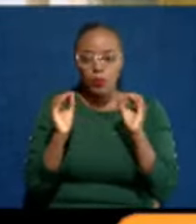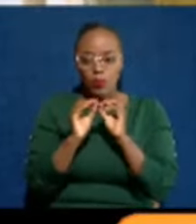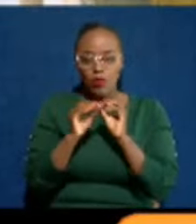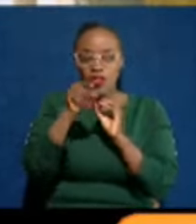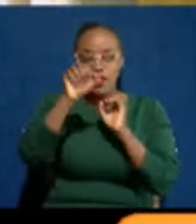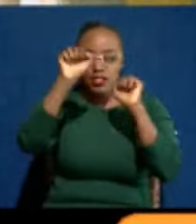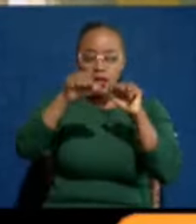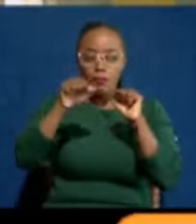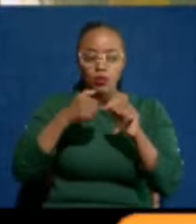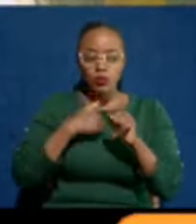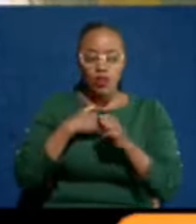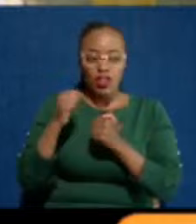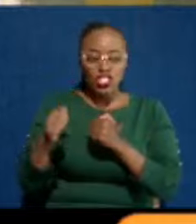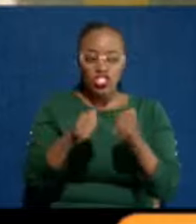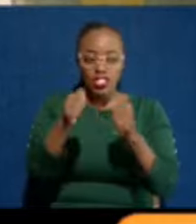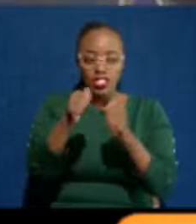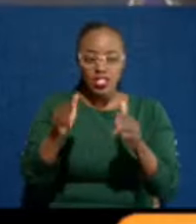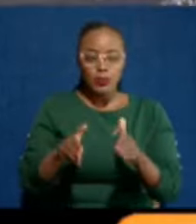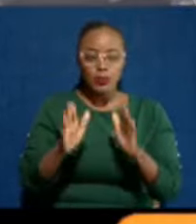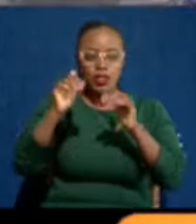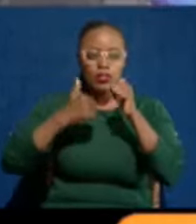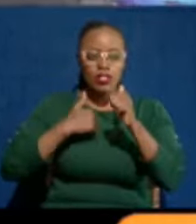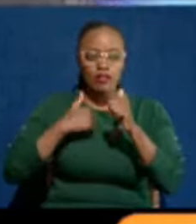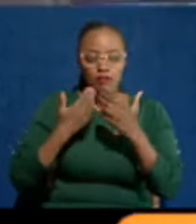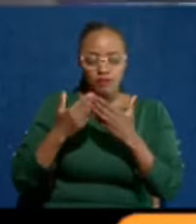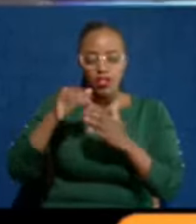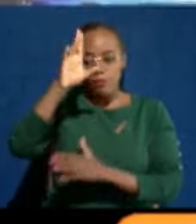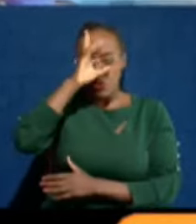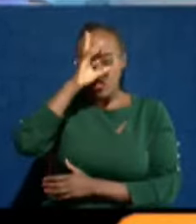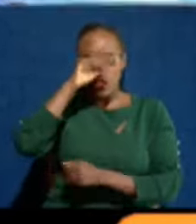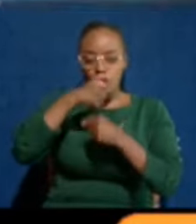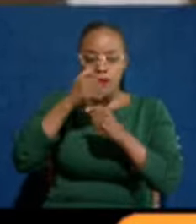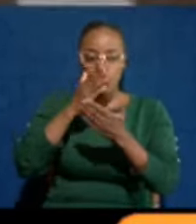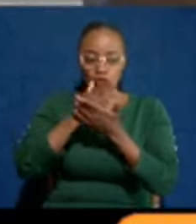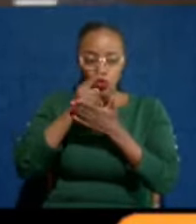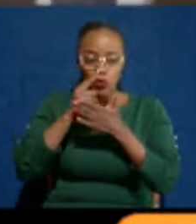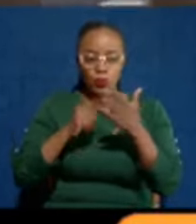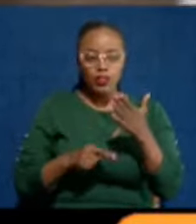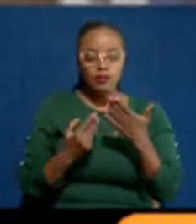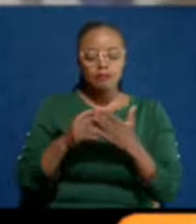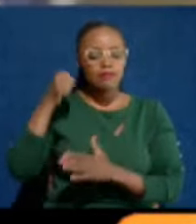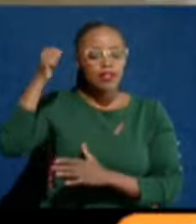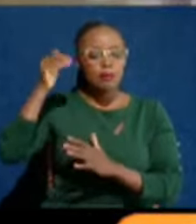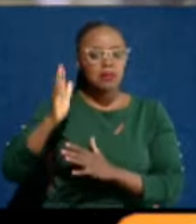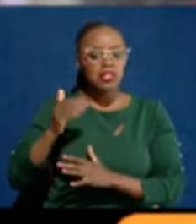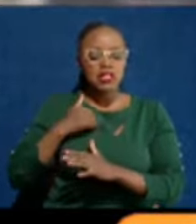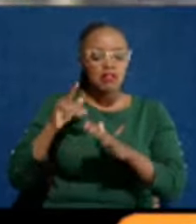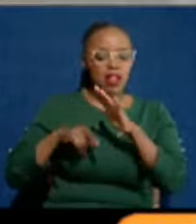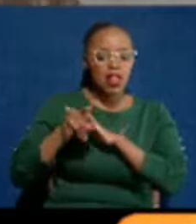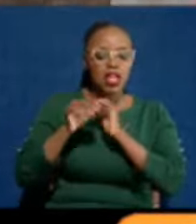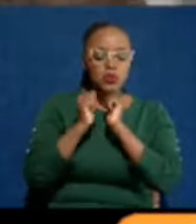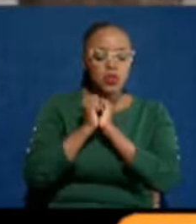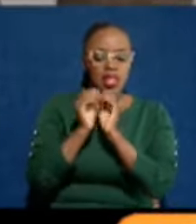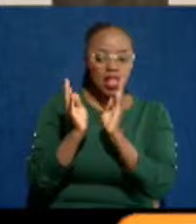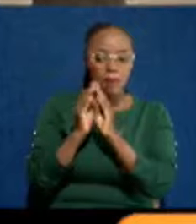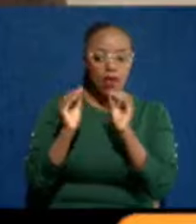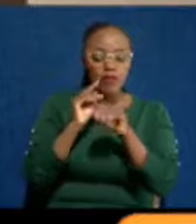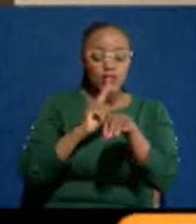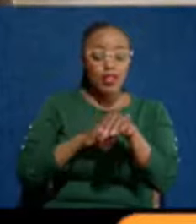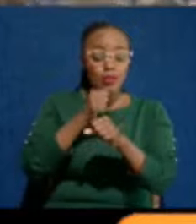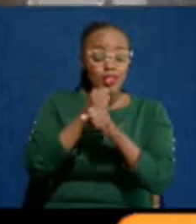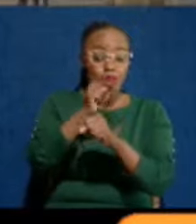be a strategic direction on the part of the police to make sure that protesters don't get together, because when they do,